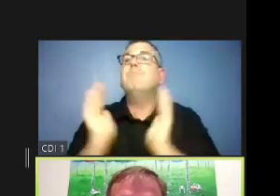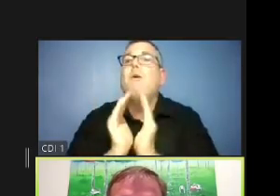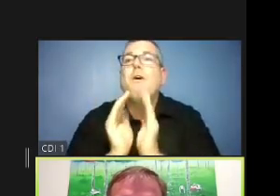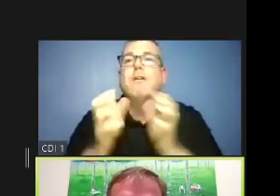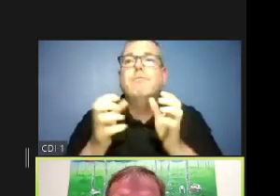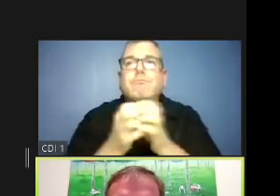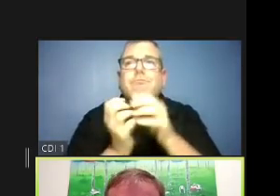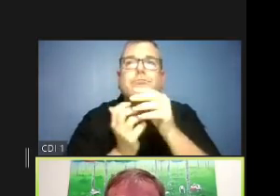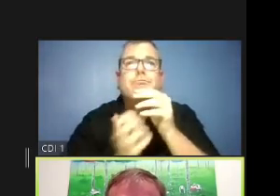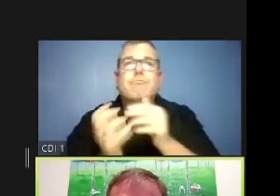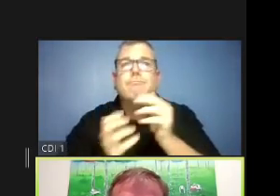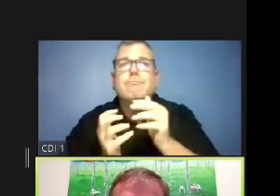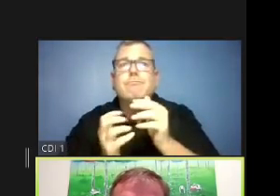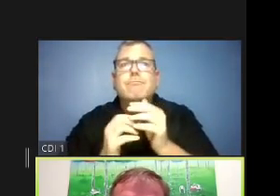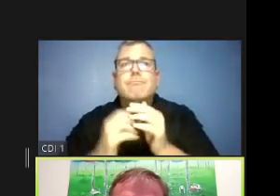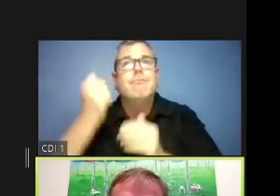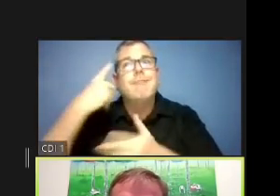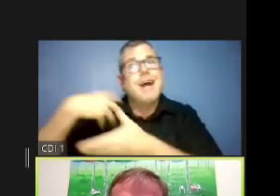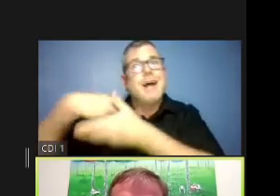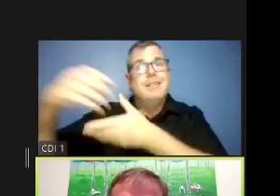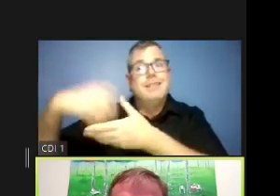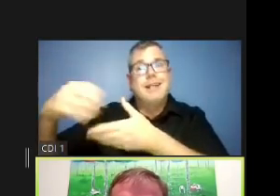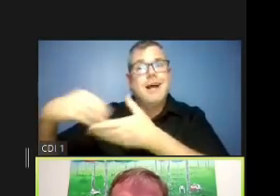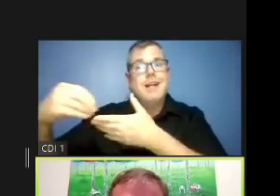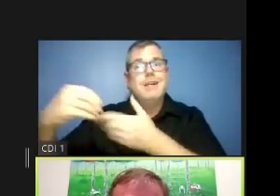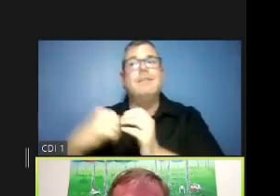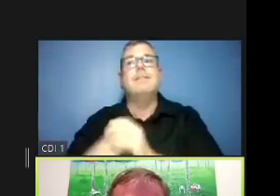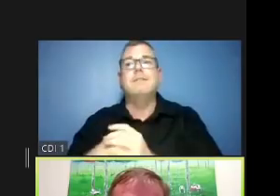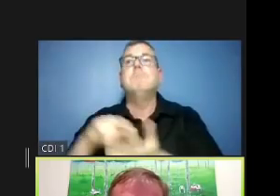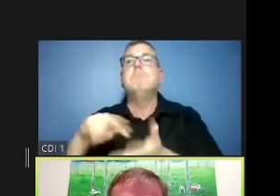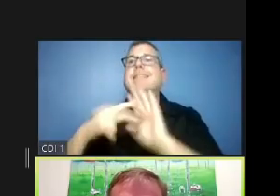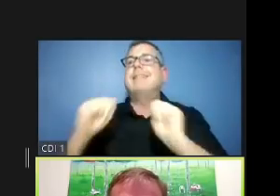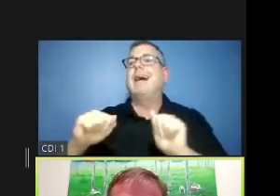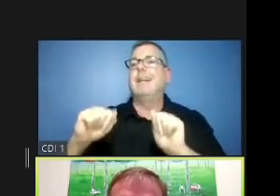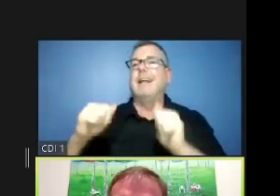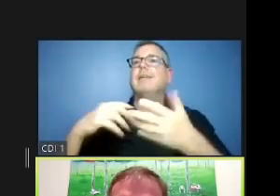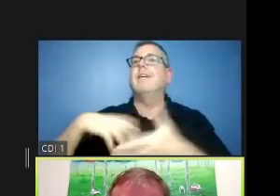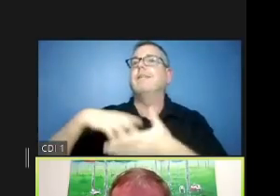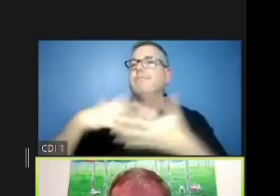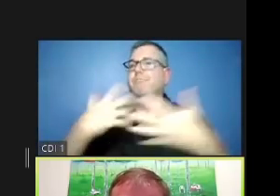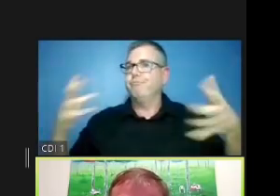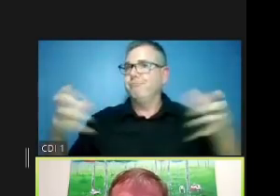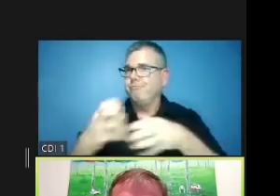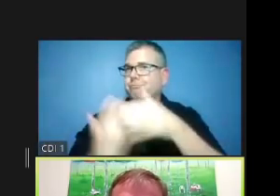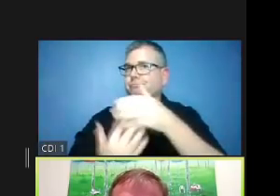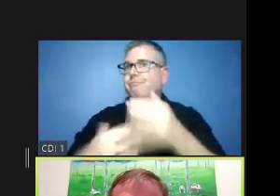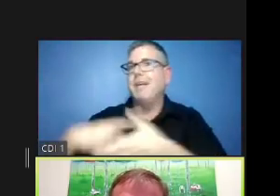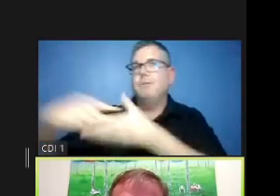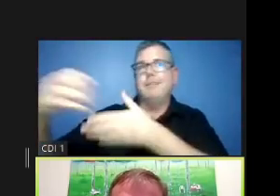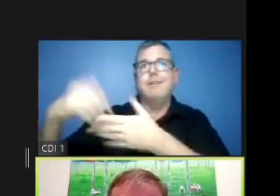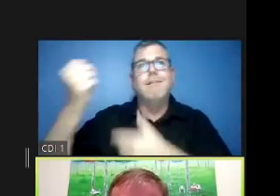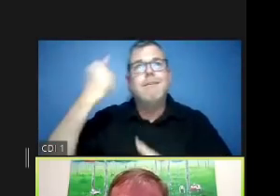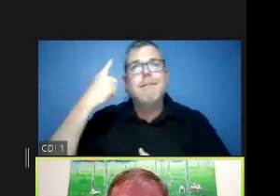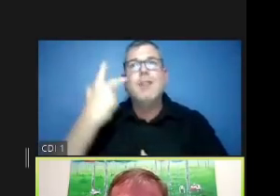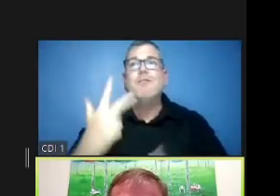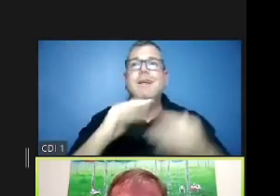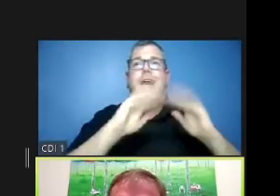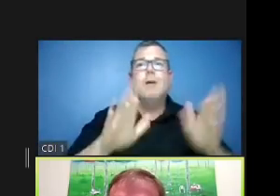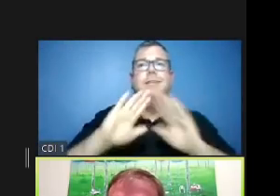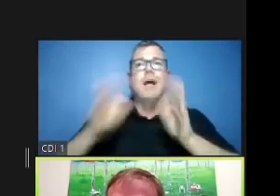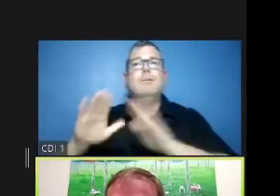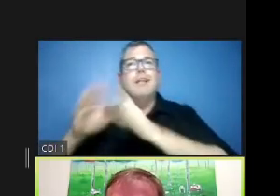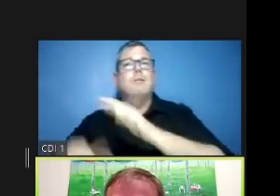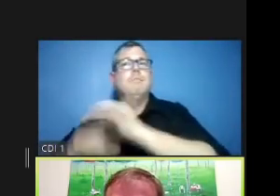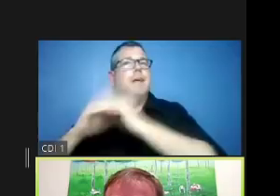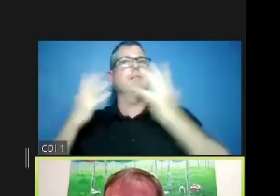gather outdoors with a 3 household maximum. Again, importantly, that's outdoors, maintaining physical